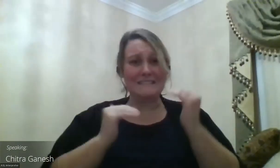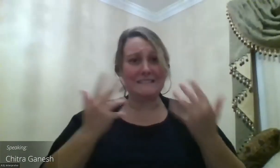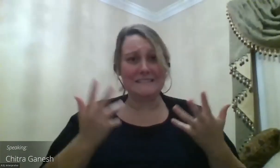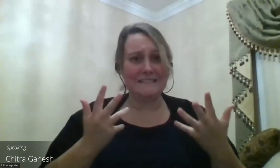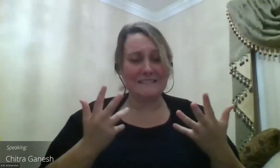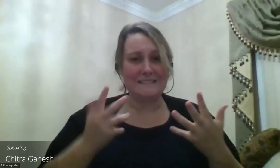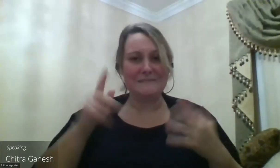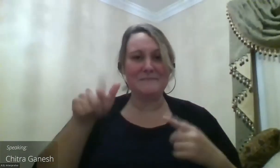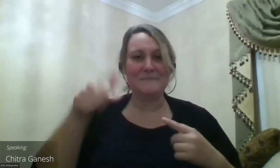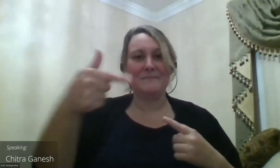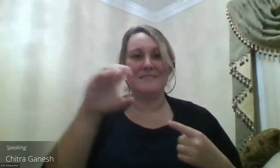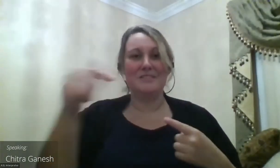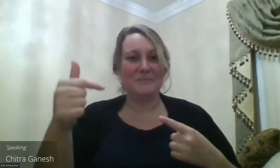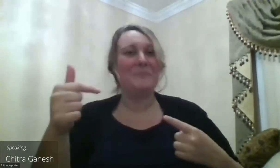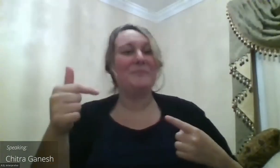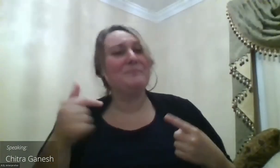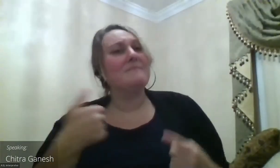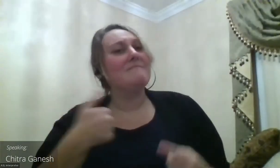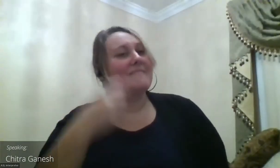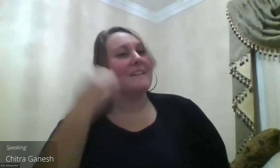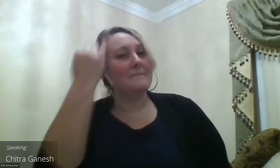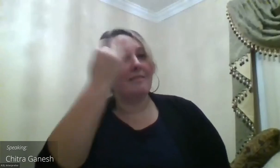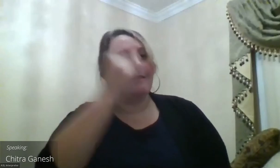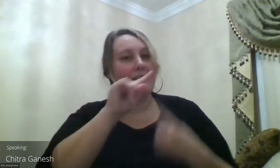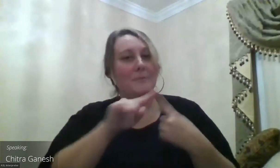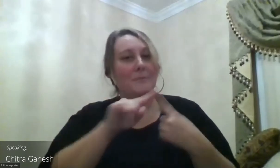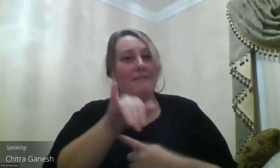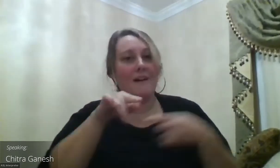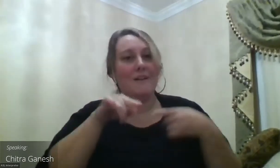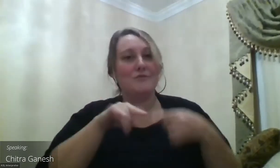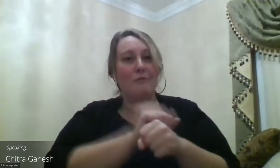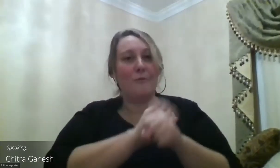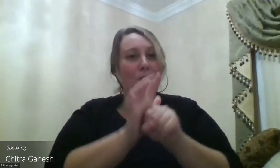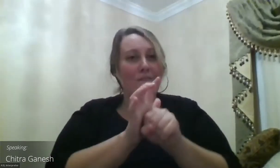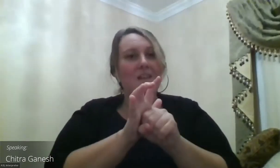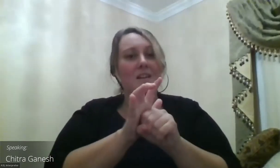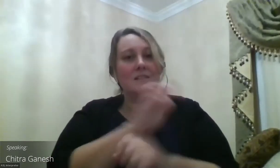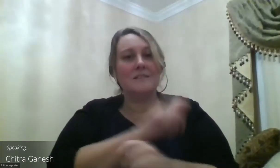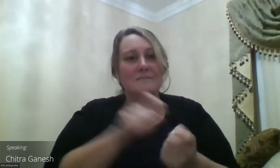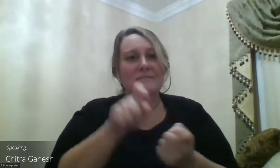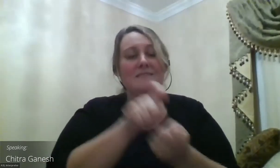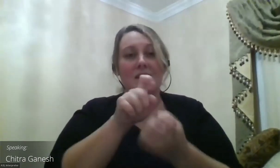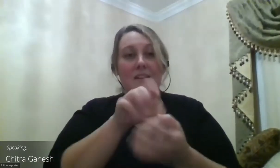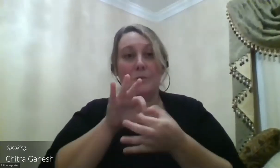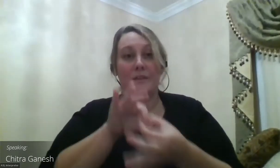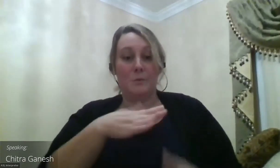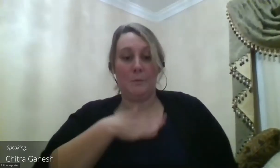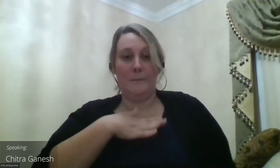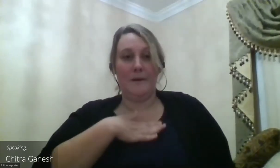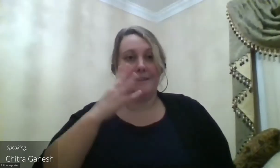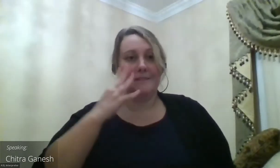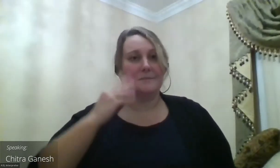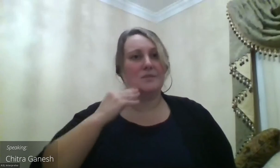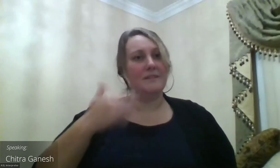pandemic. I was also thinking about the pandemic in relation to my own experience as a younger artist of September 11th.